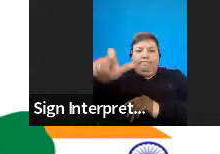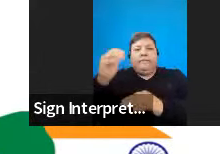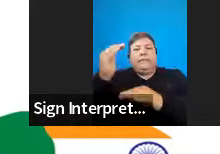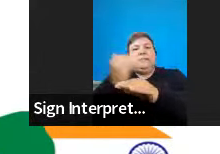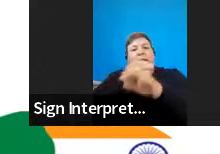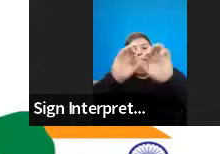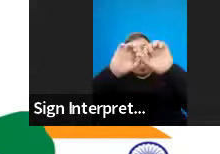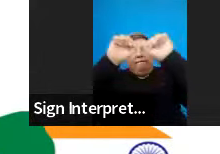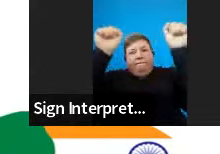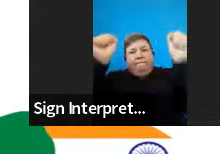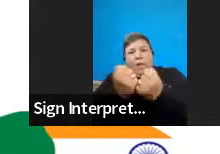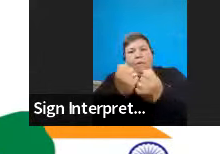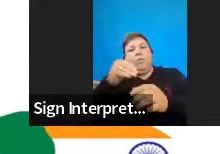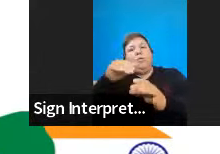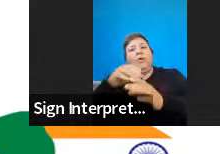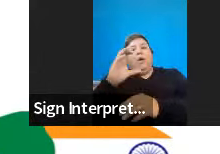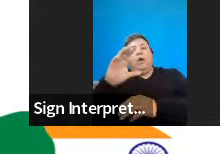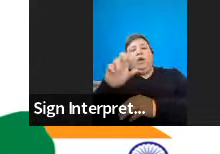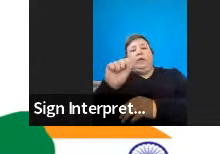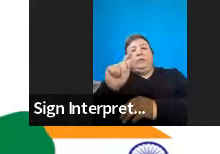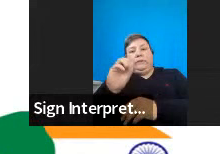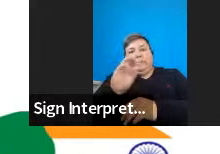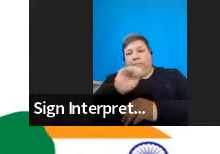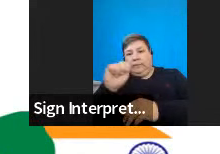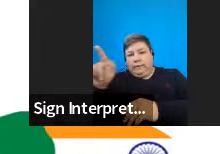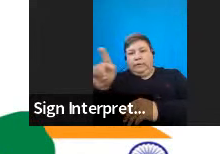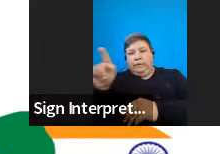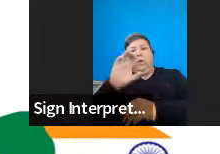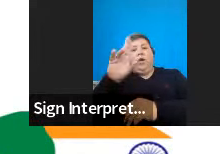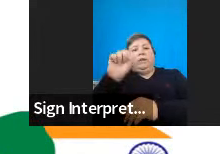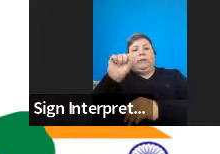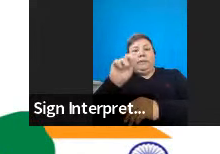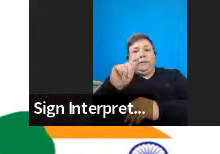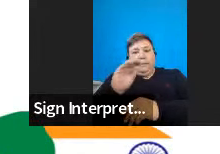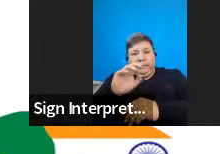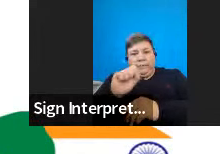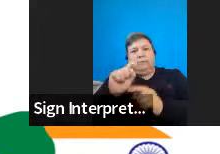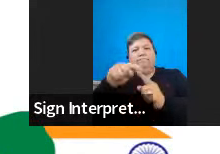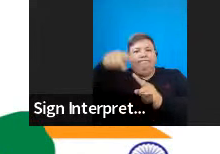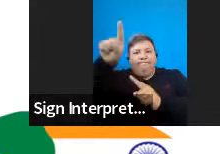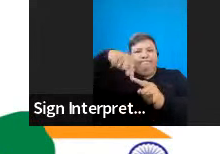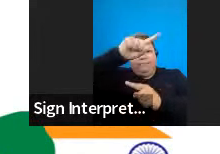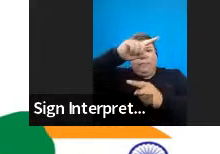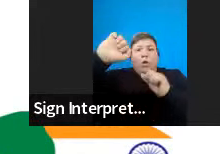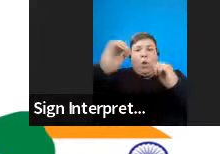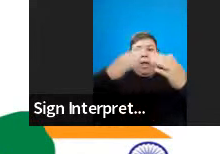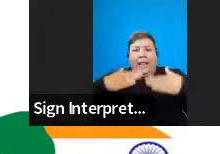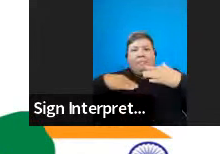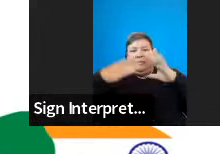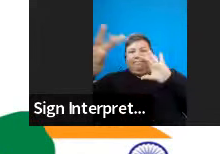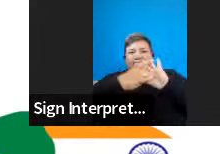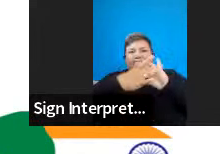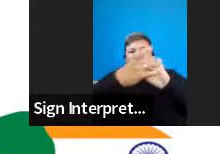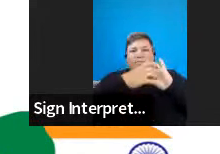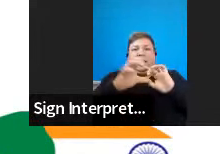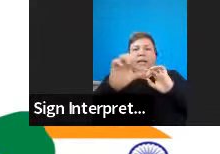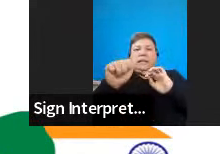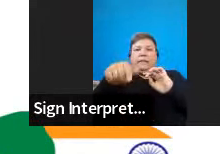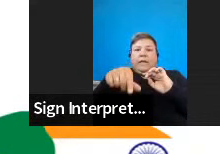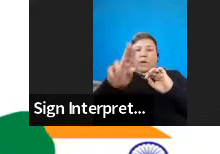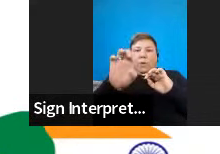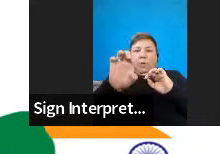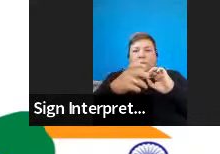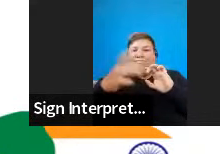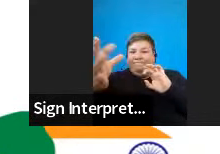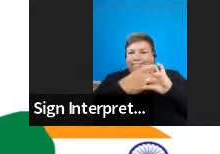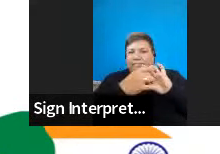being customs to customs, because it's ourselves as customs with other customs administrations in SACU. Then it's customs to business because